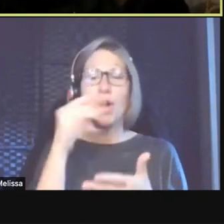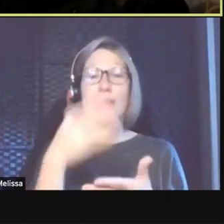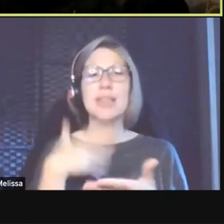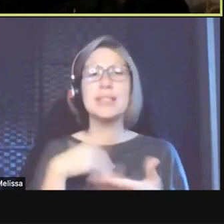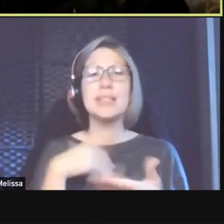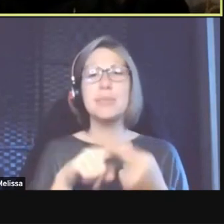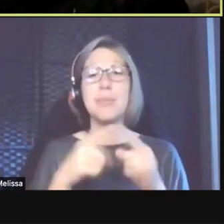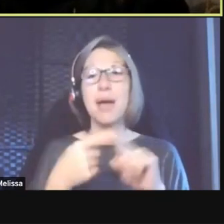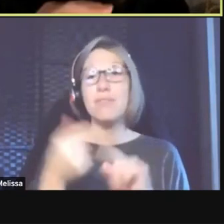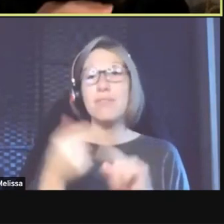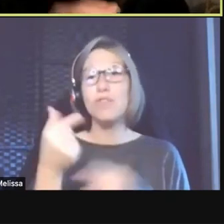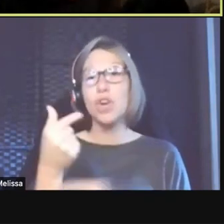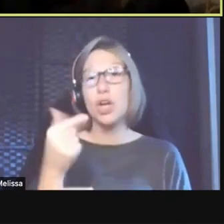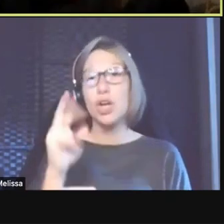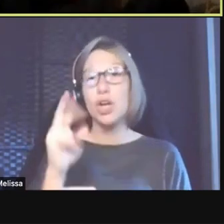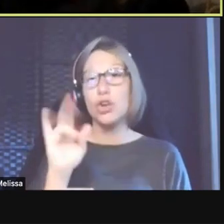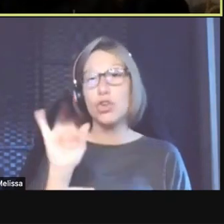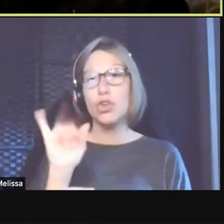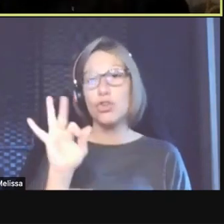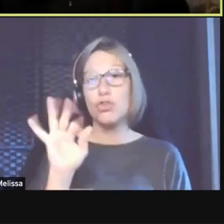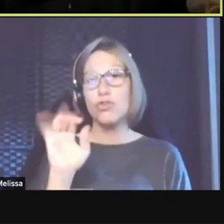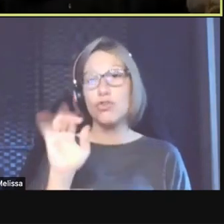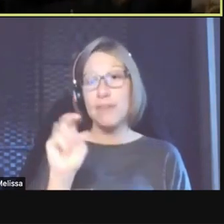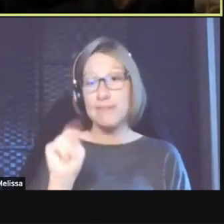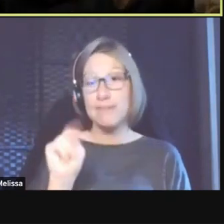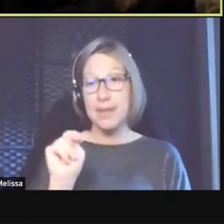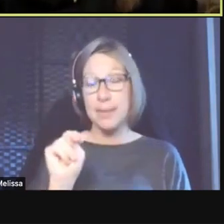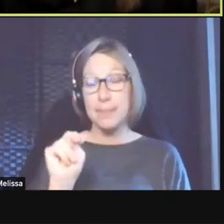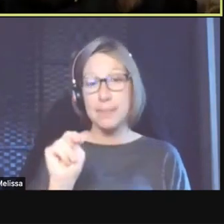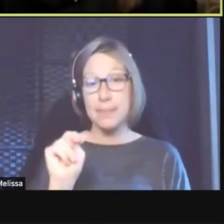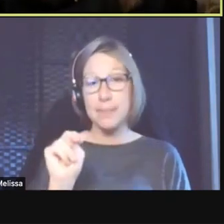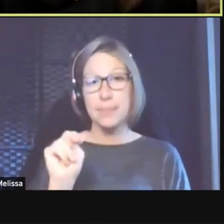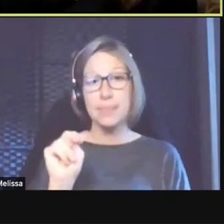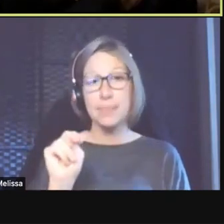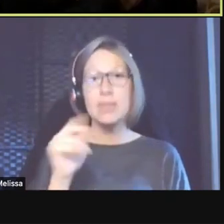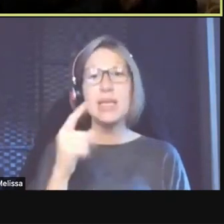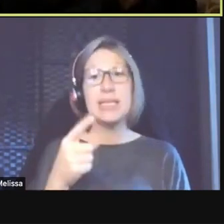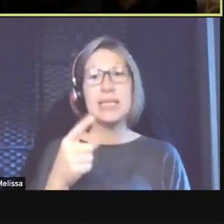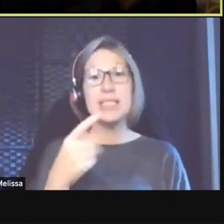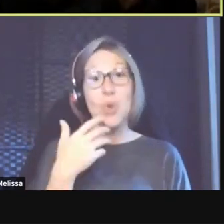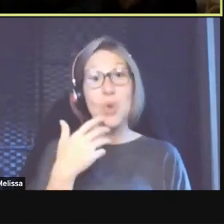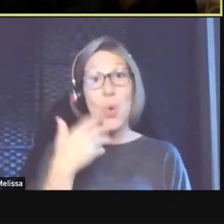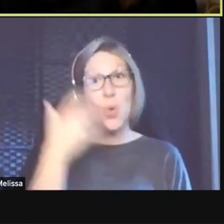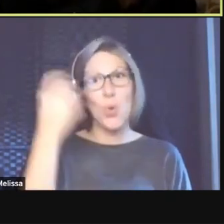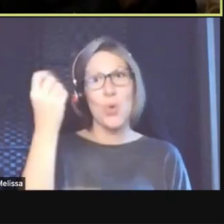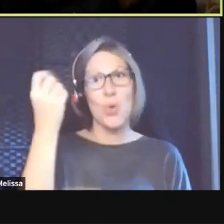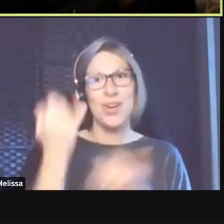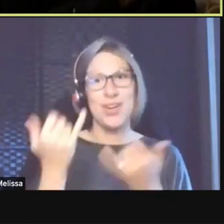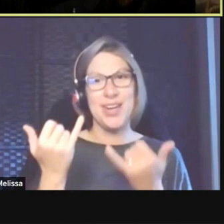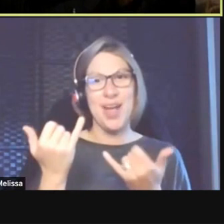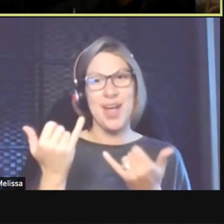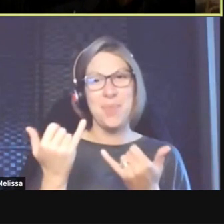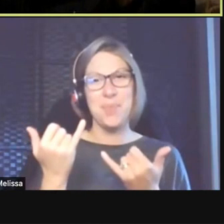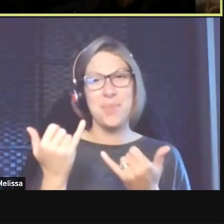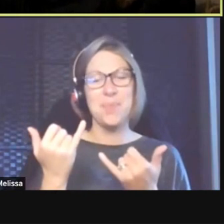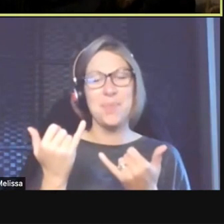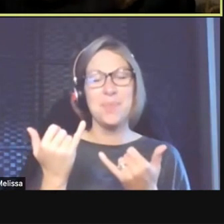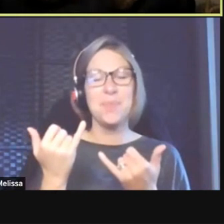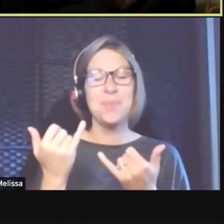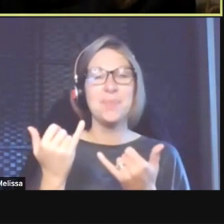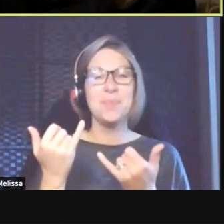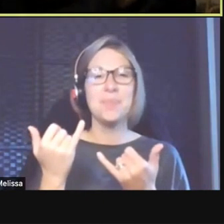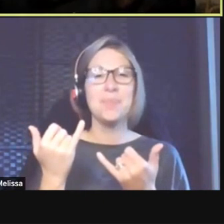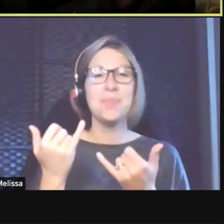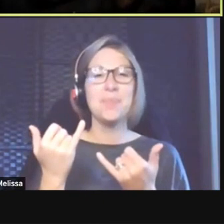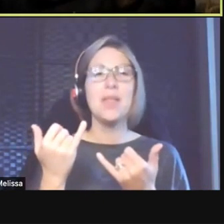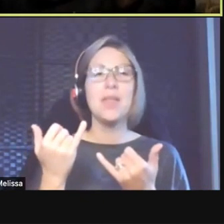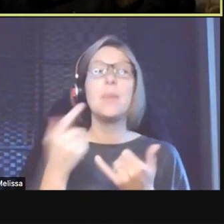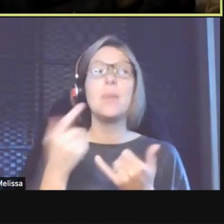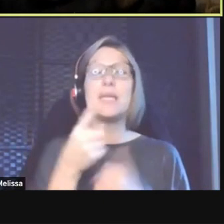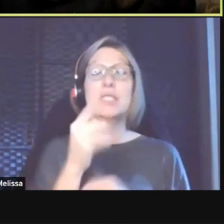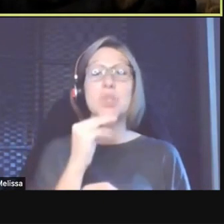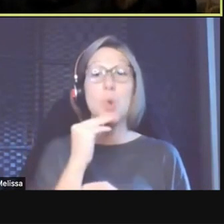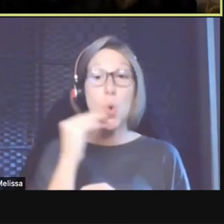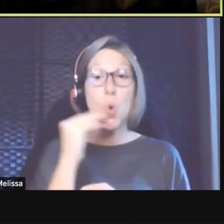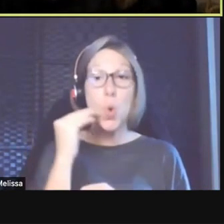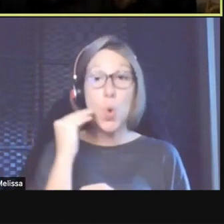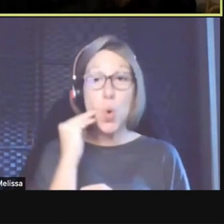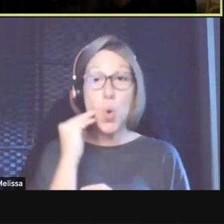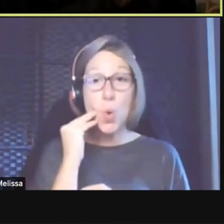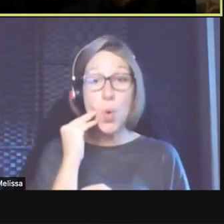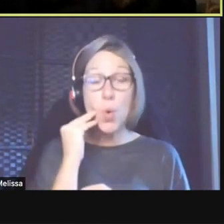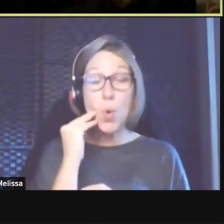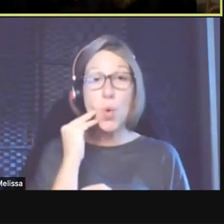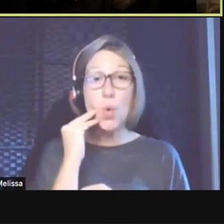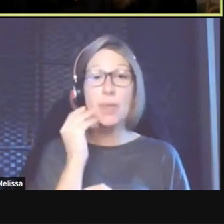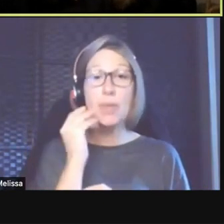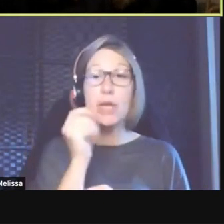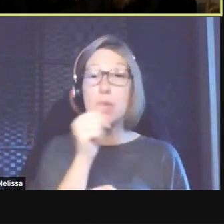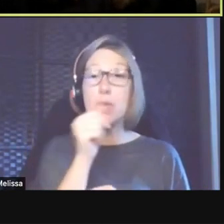Griffin, and he is much older than this now, but he is at home getting some